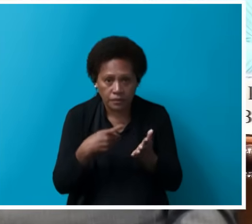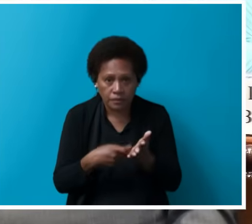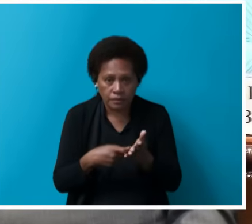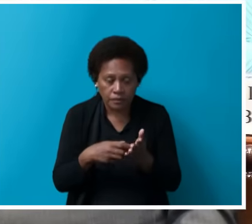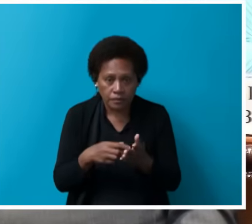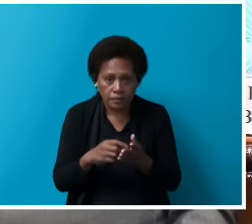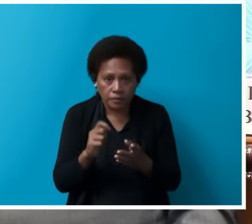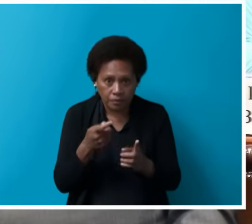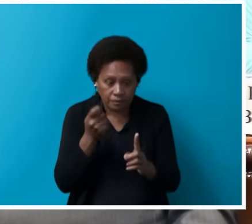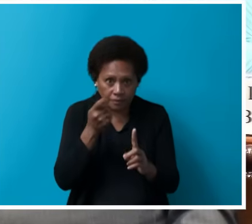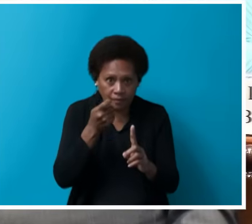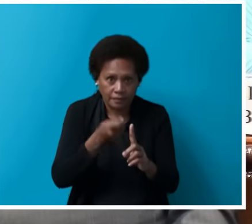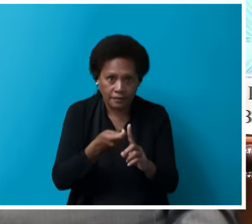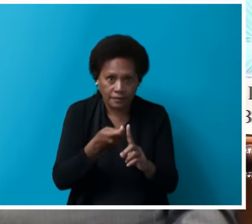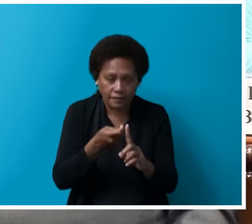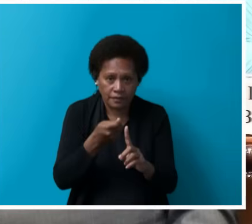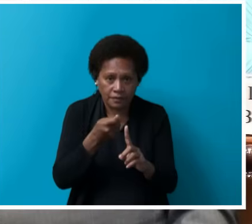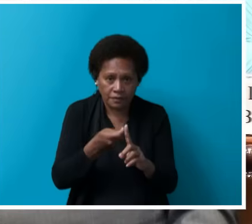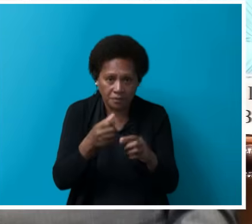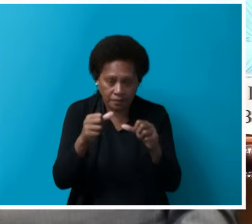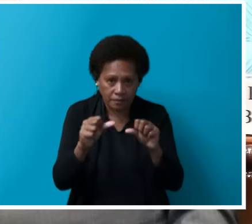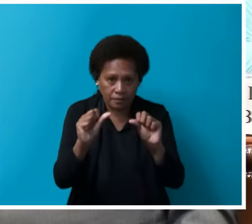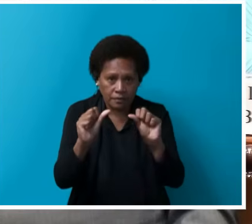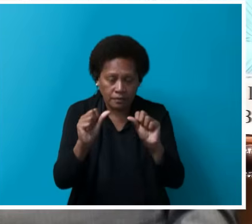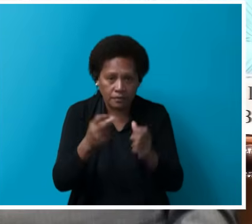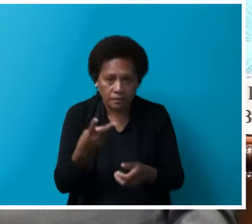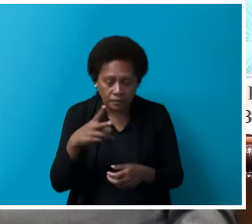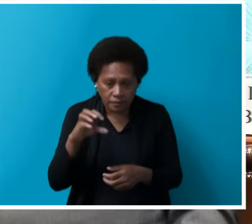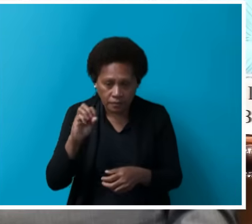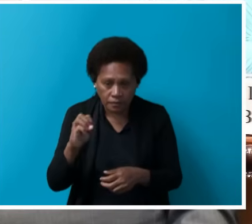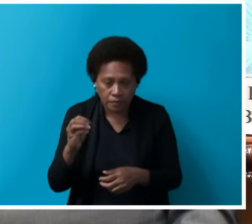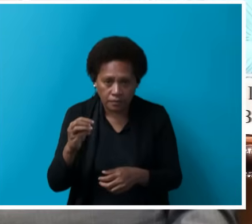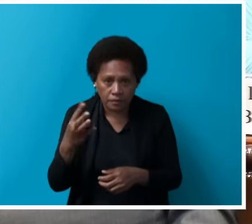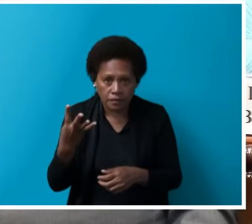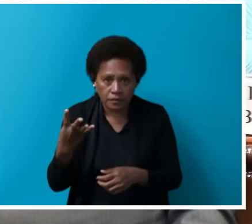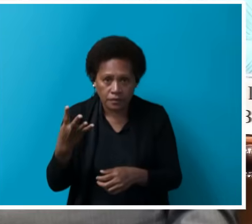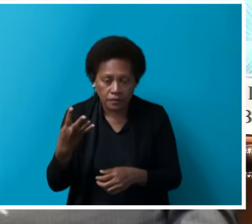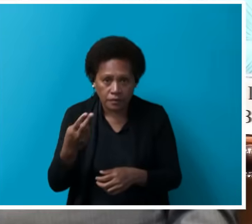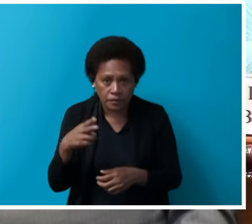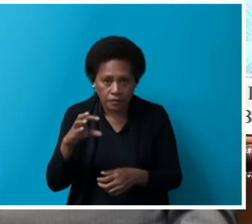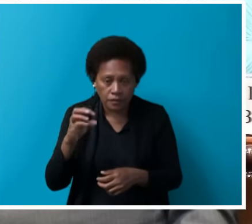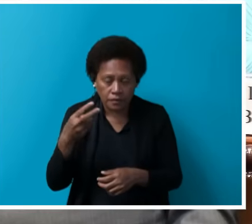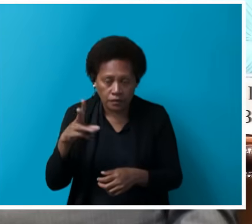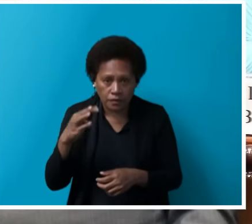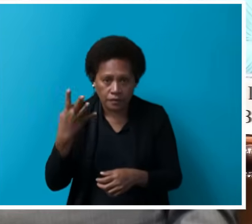of 1.4 billion in 2025, further strengthening our household spending power.